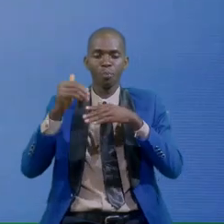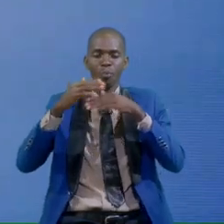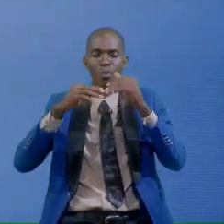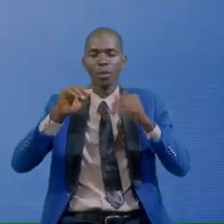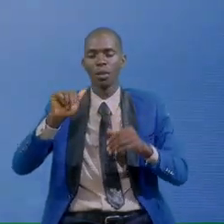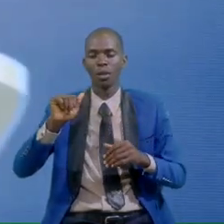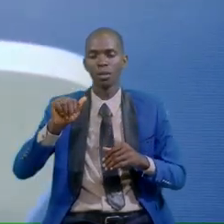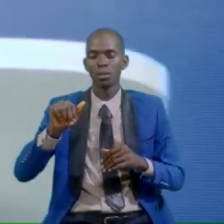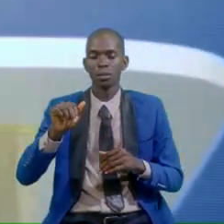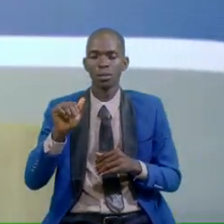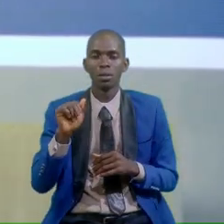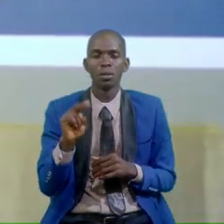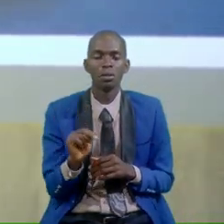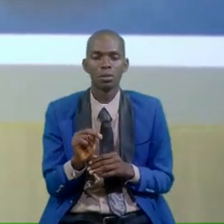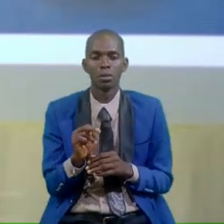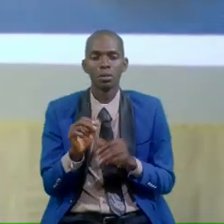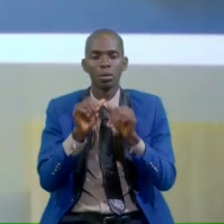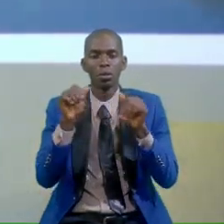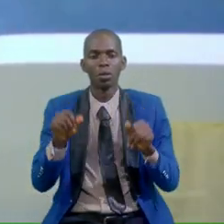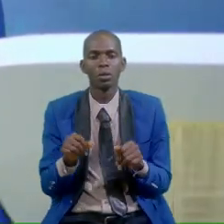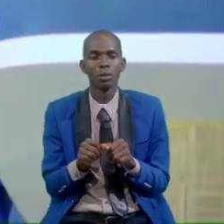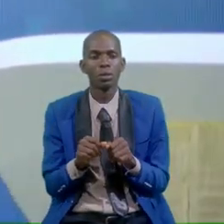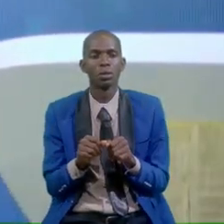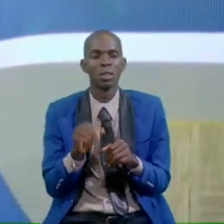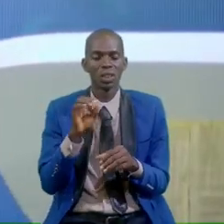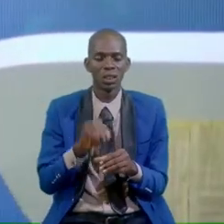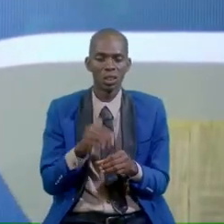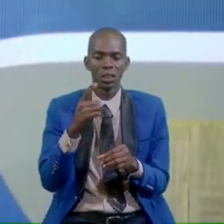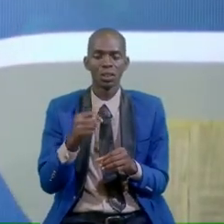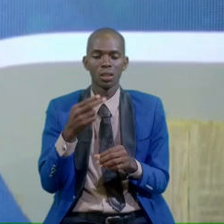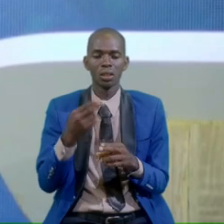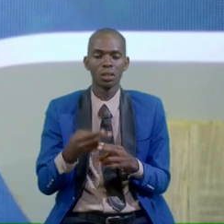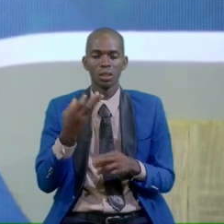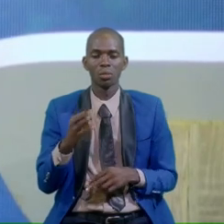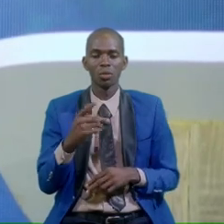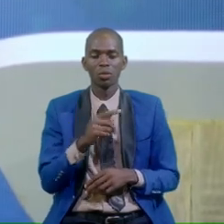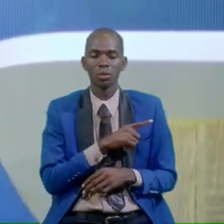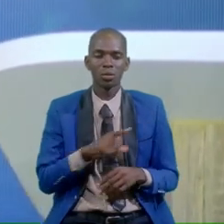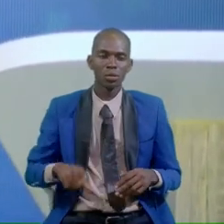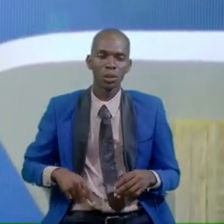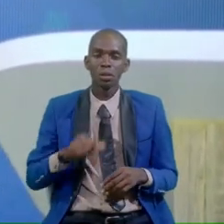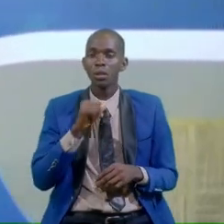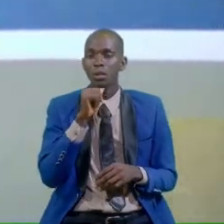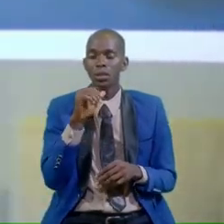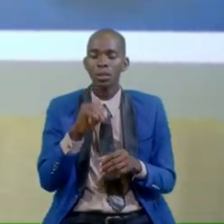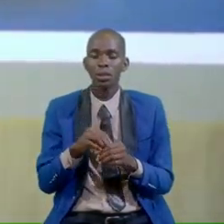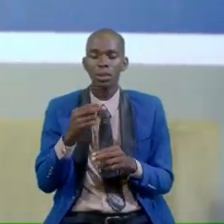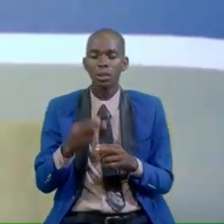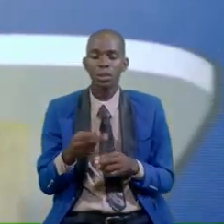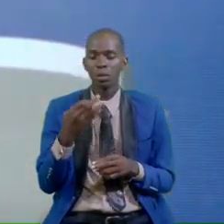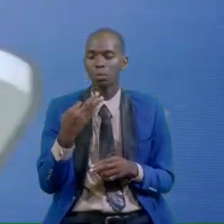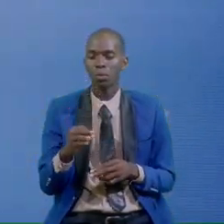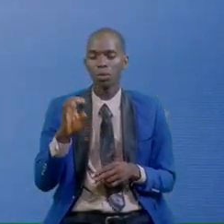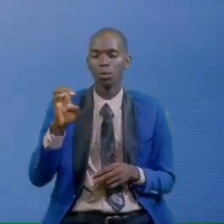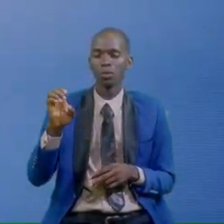name of the Lord, not in the name of Elijah, He built an altar in